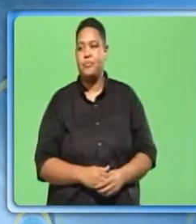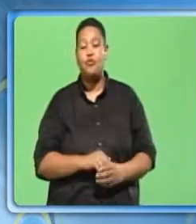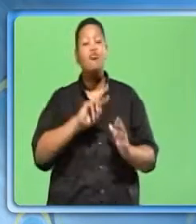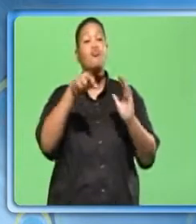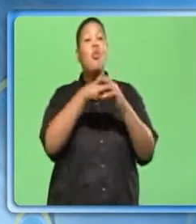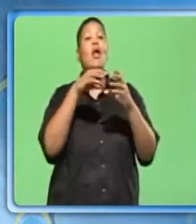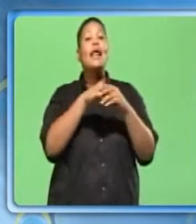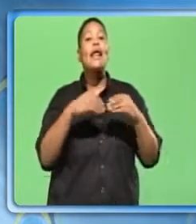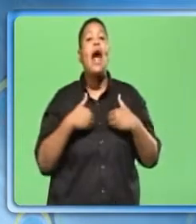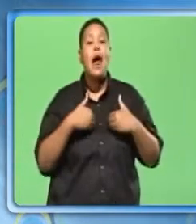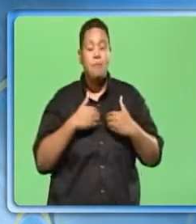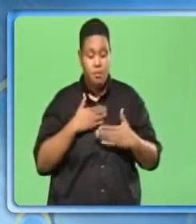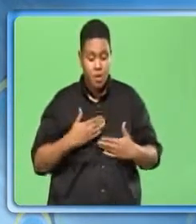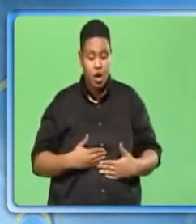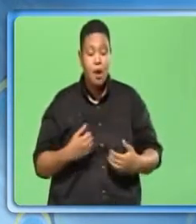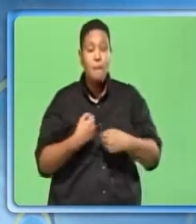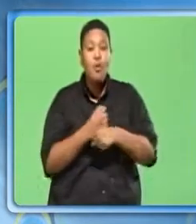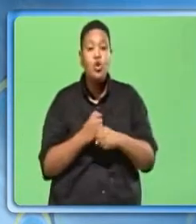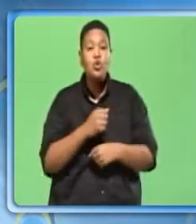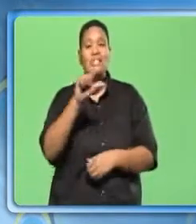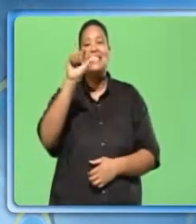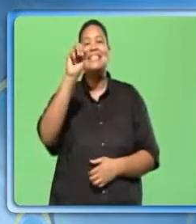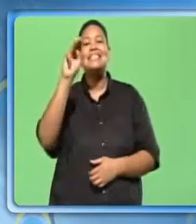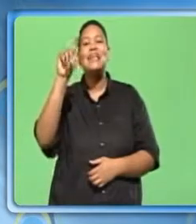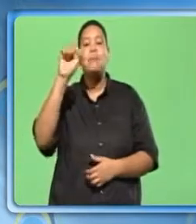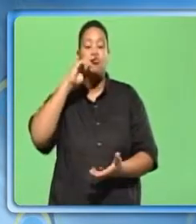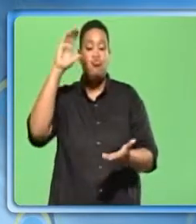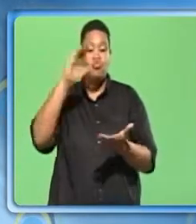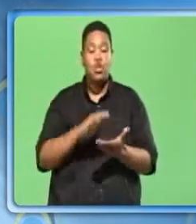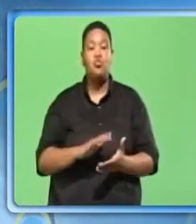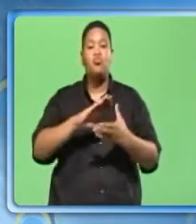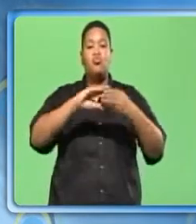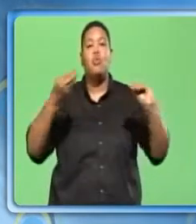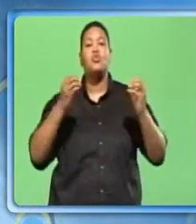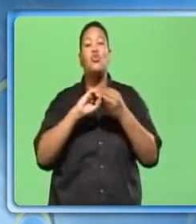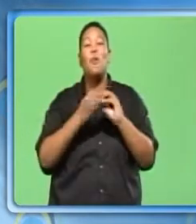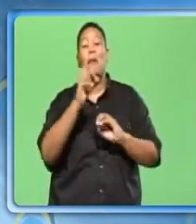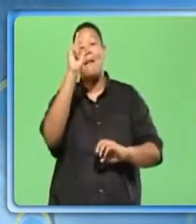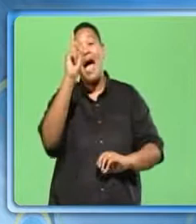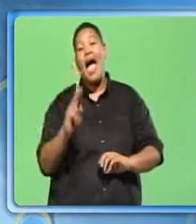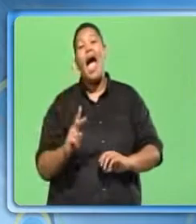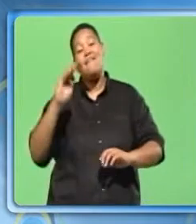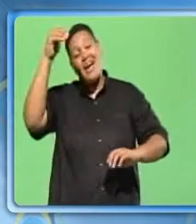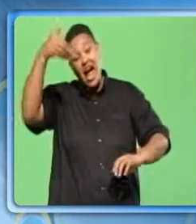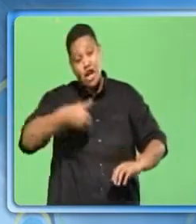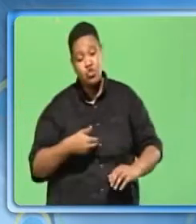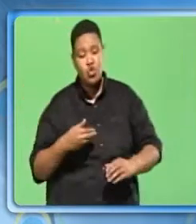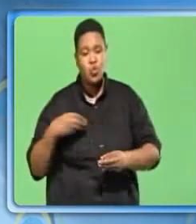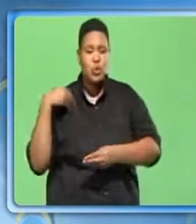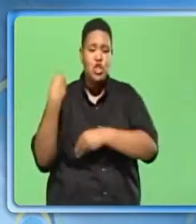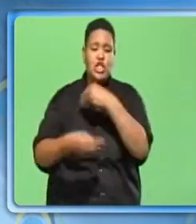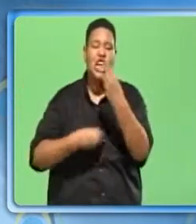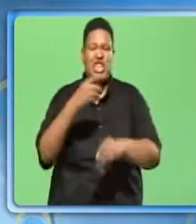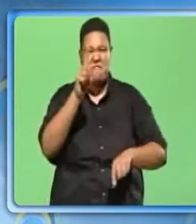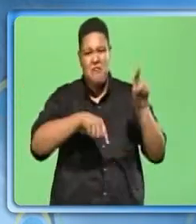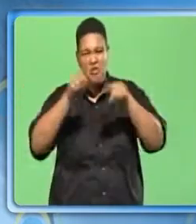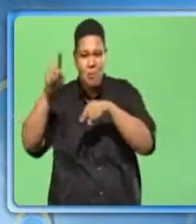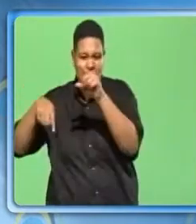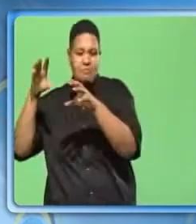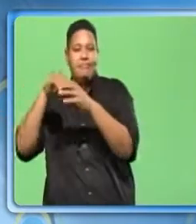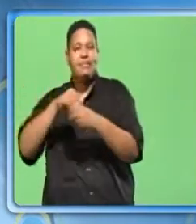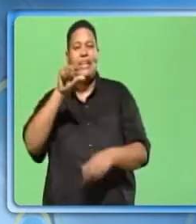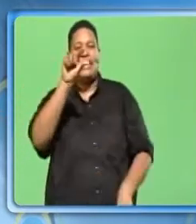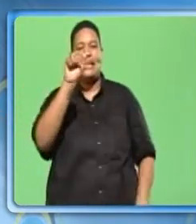Produces gametes, reduces chromosome number by half, and introduces genetic variability among